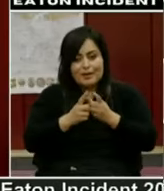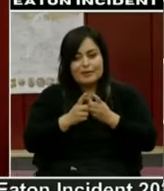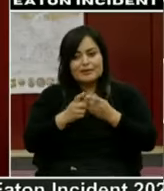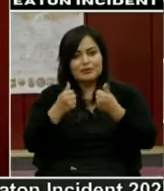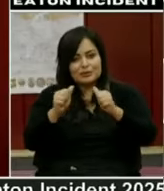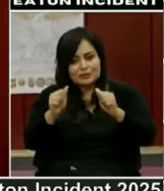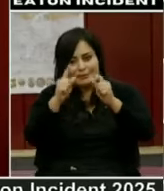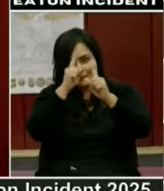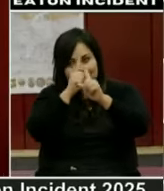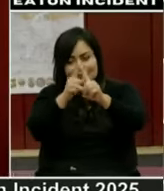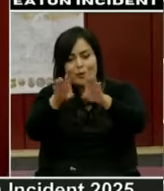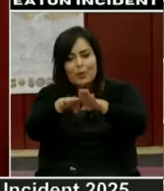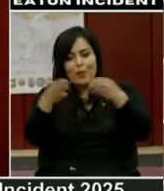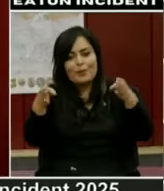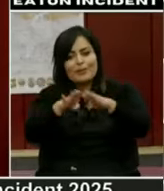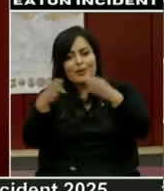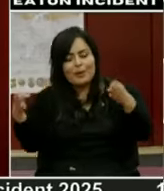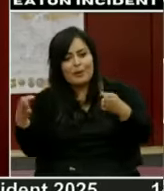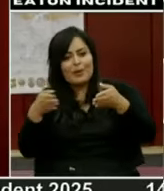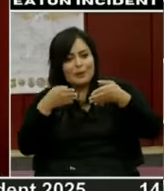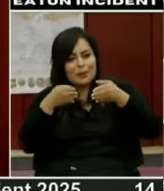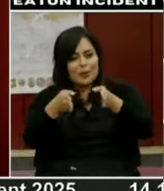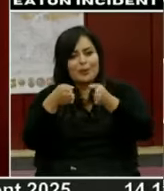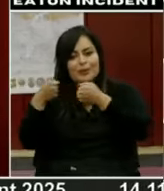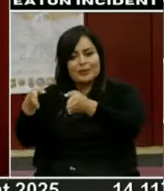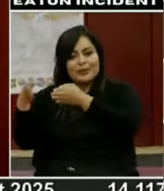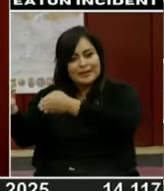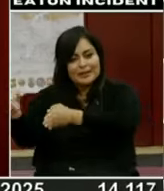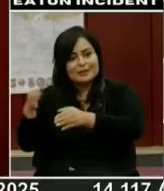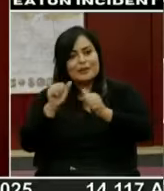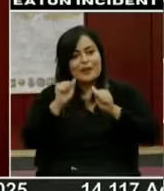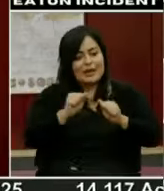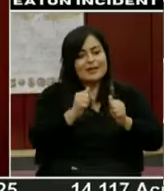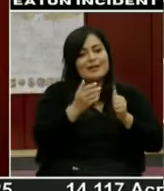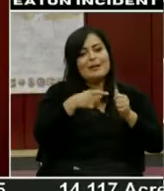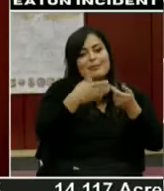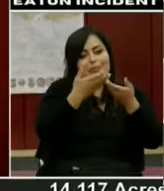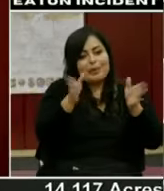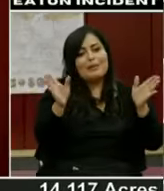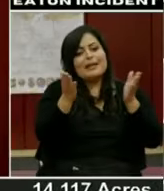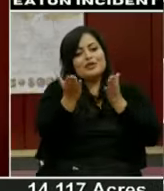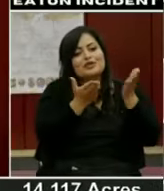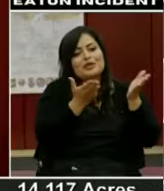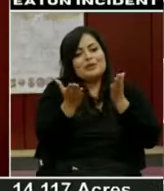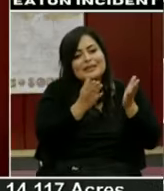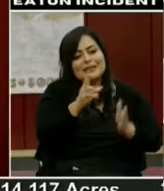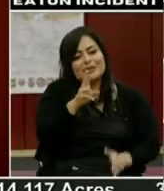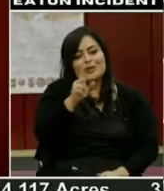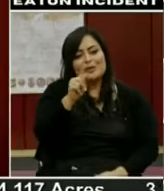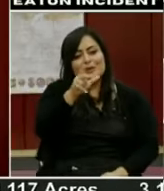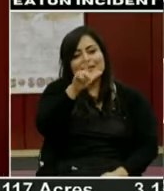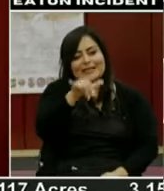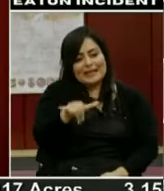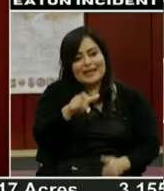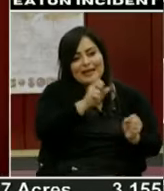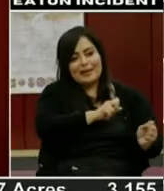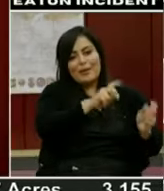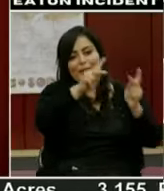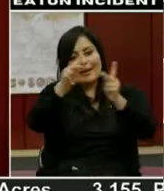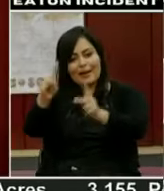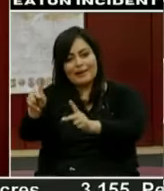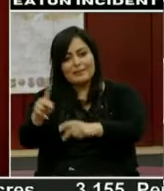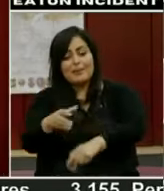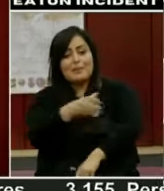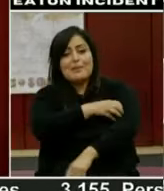and cleared up so the utility companies can still get in there. They're getting in there, still getting the power lines down. There's